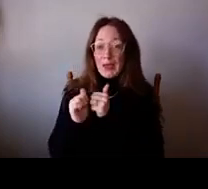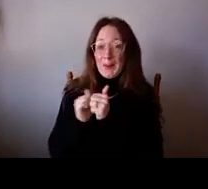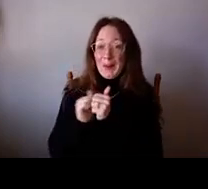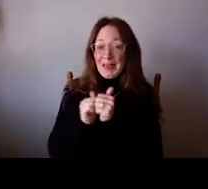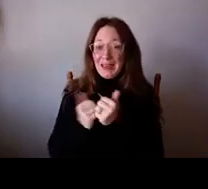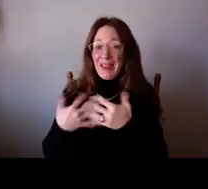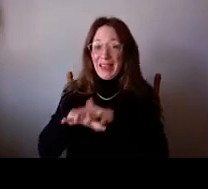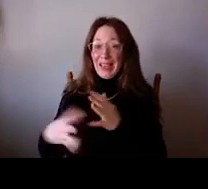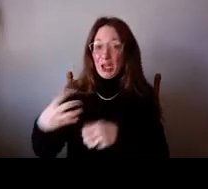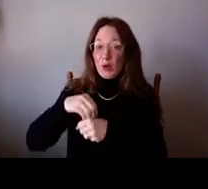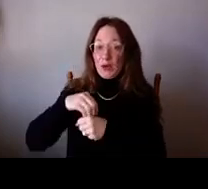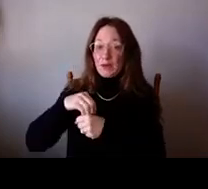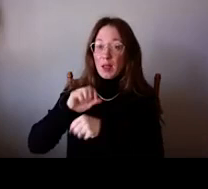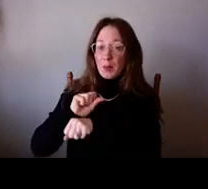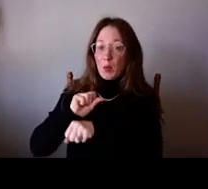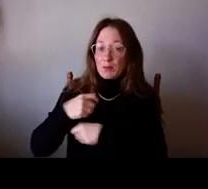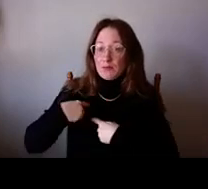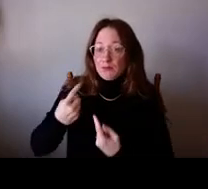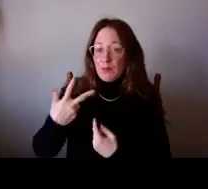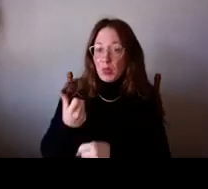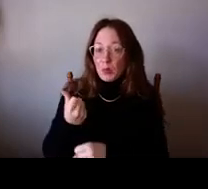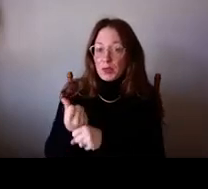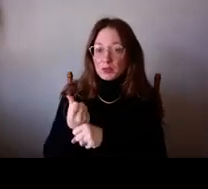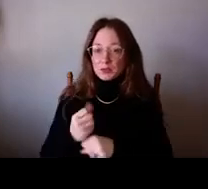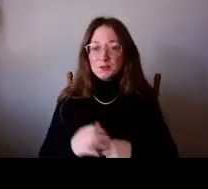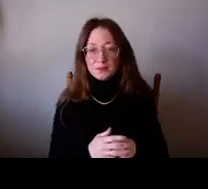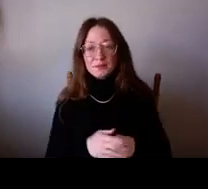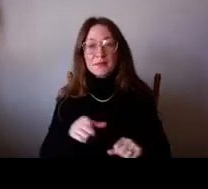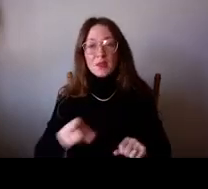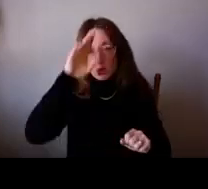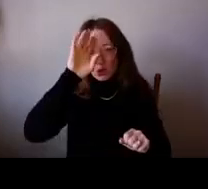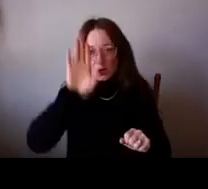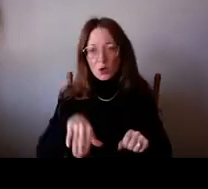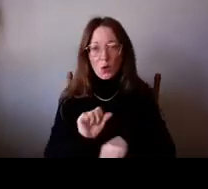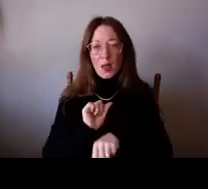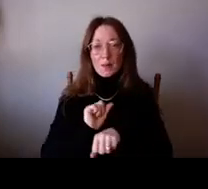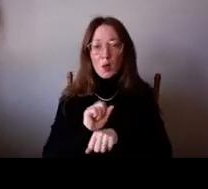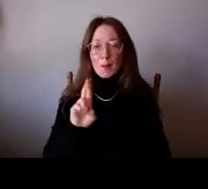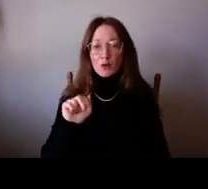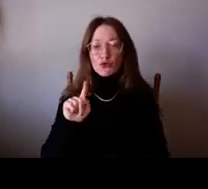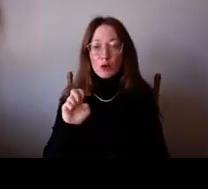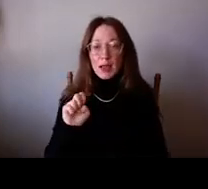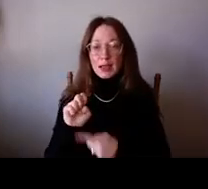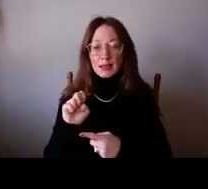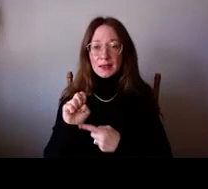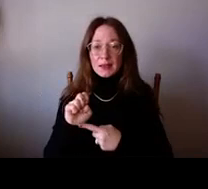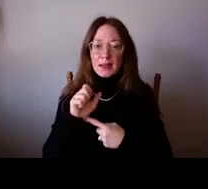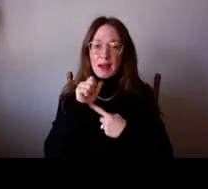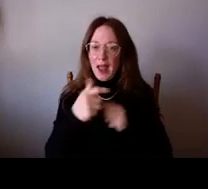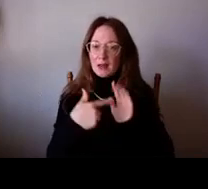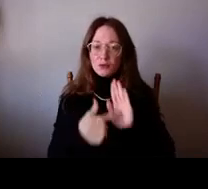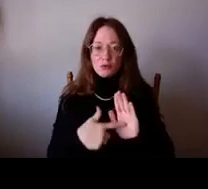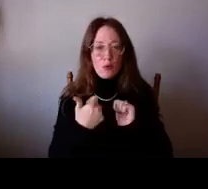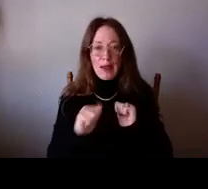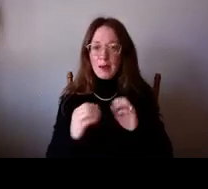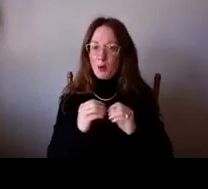past 3 years. As you know, the employment rate is no longer an indicator under WIOA,